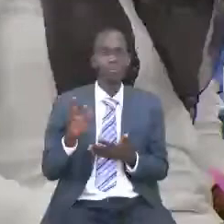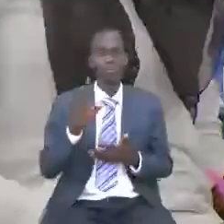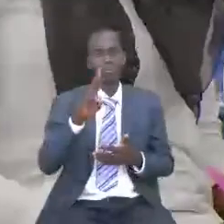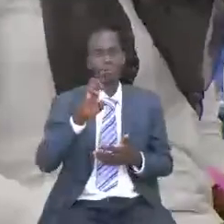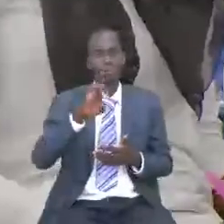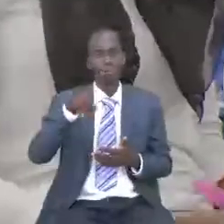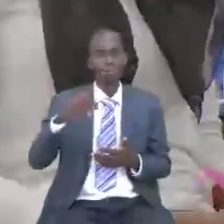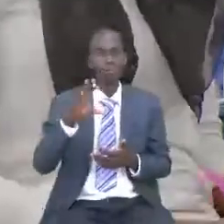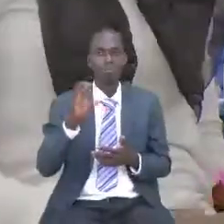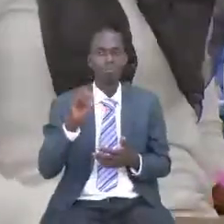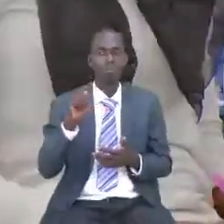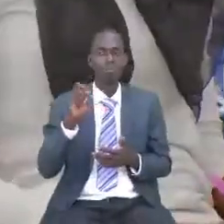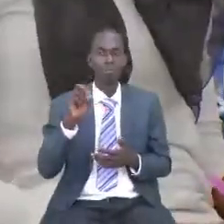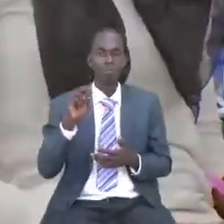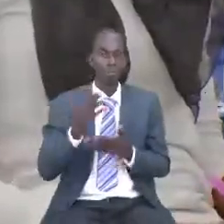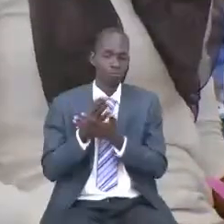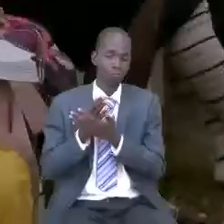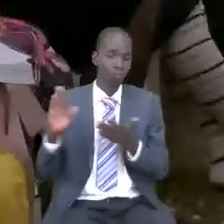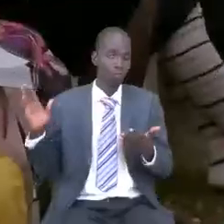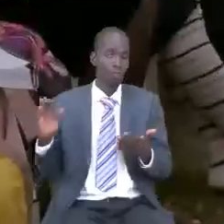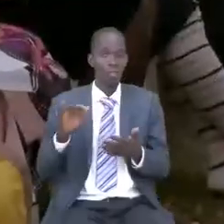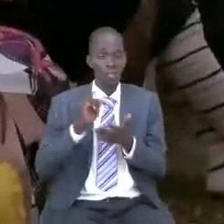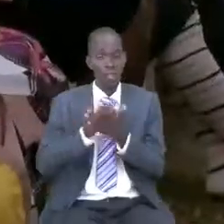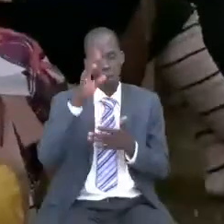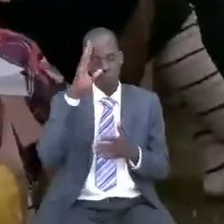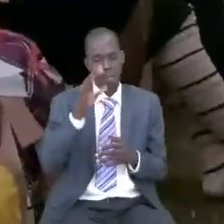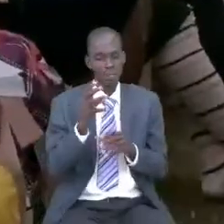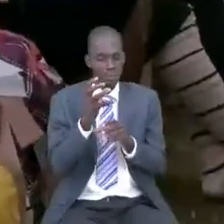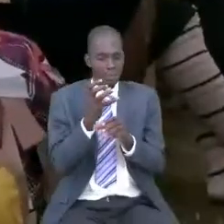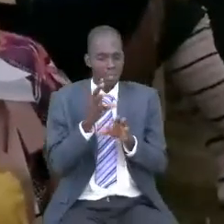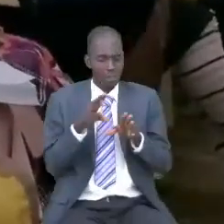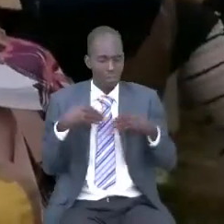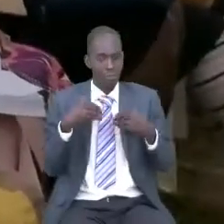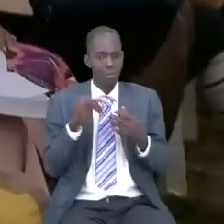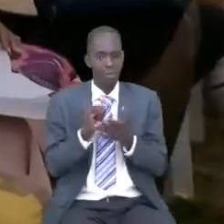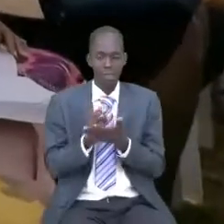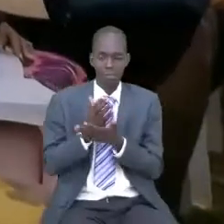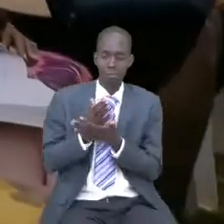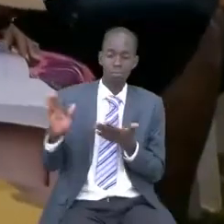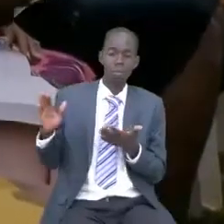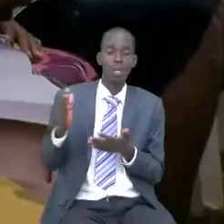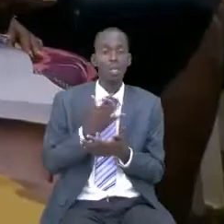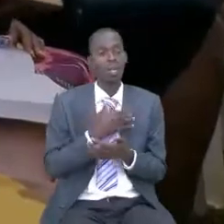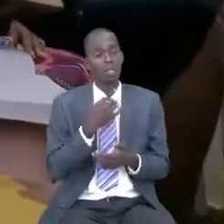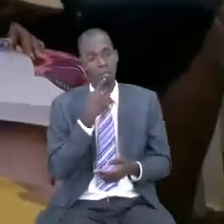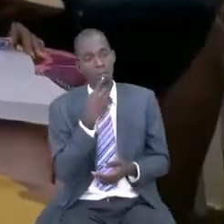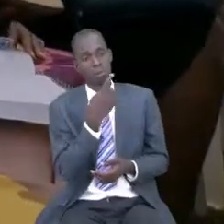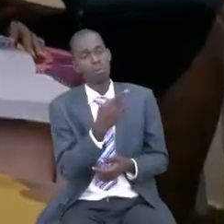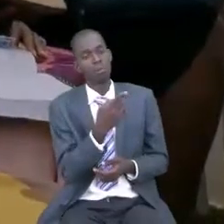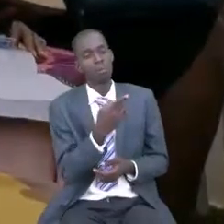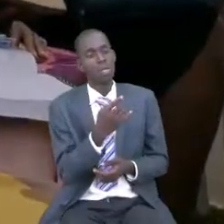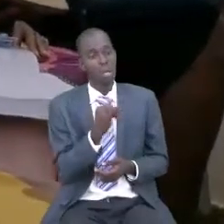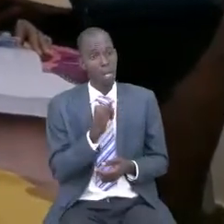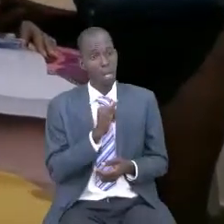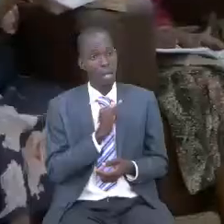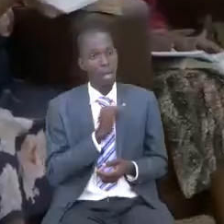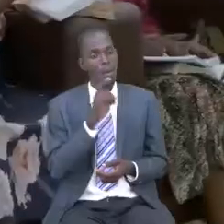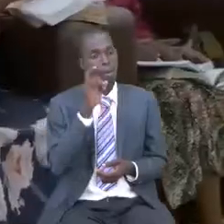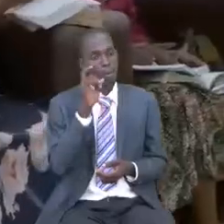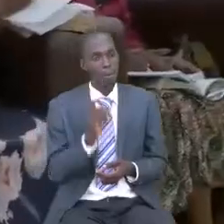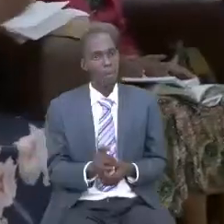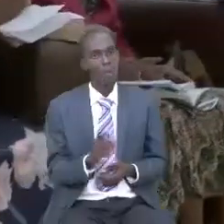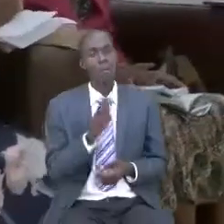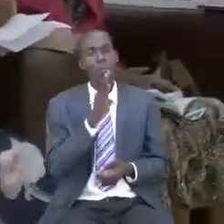rejection. And then he took that rejection and he says, I must be